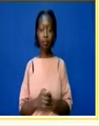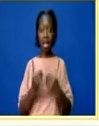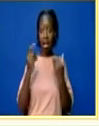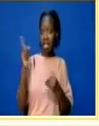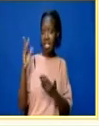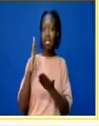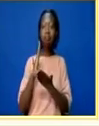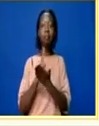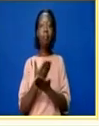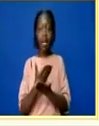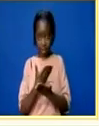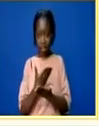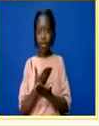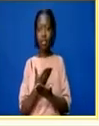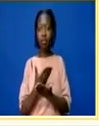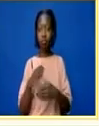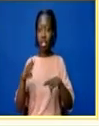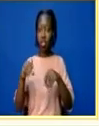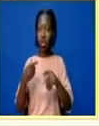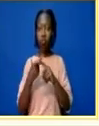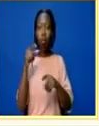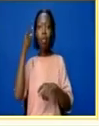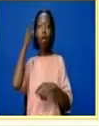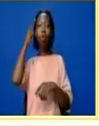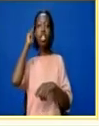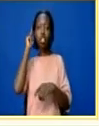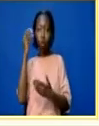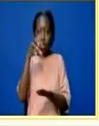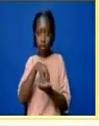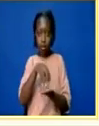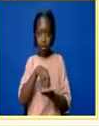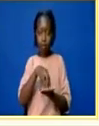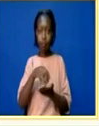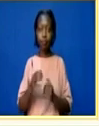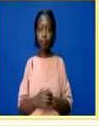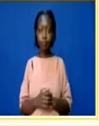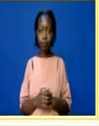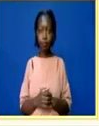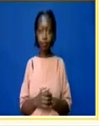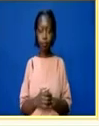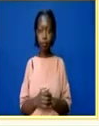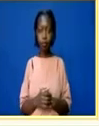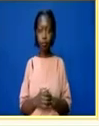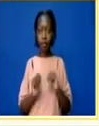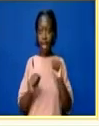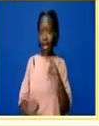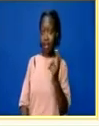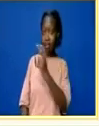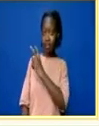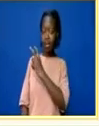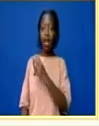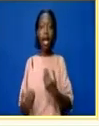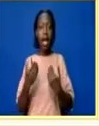the surface of the soil uh-huh. from its original state. Exactly. Okay. It has, you find, mm-hmm. there's the